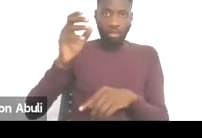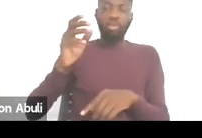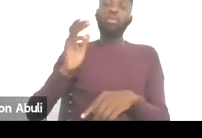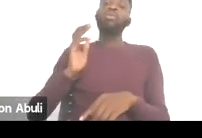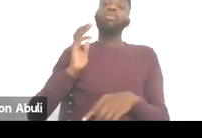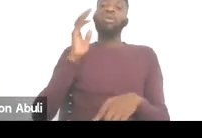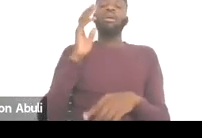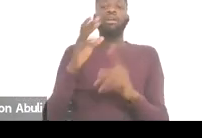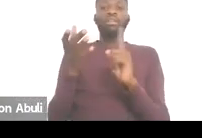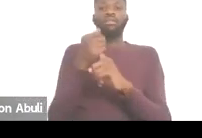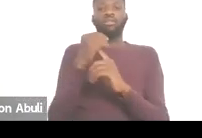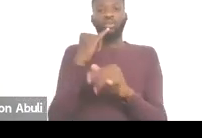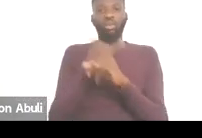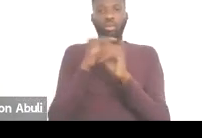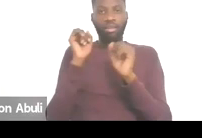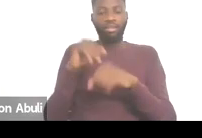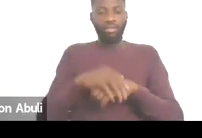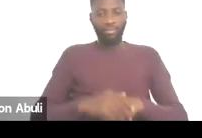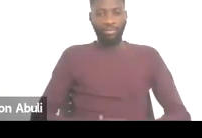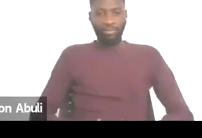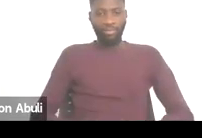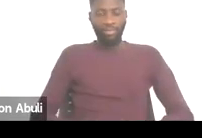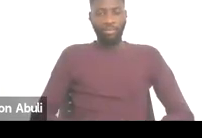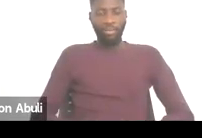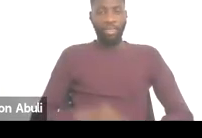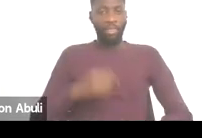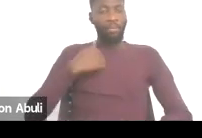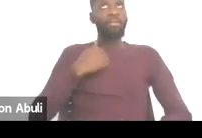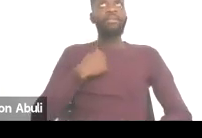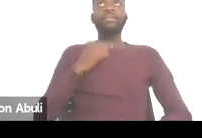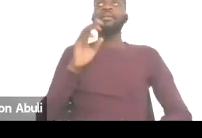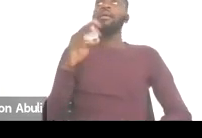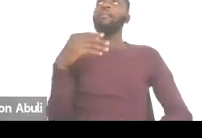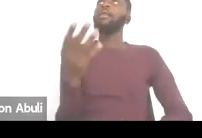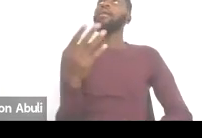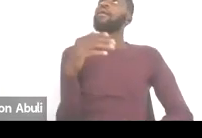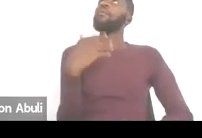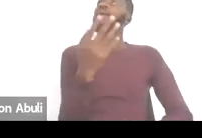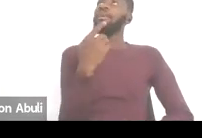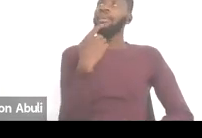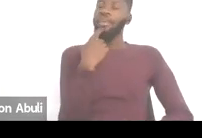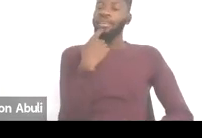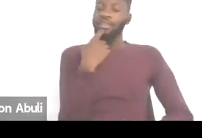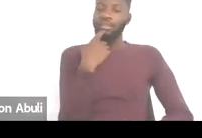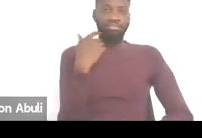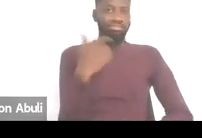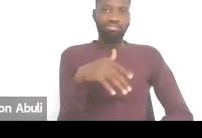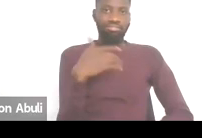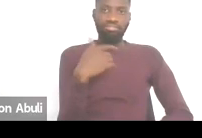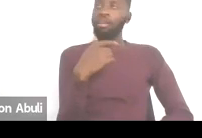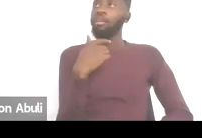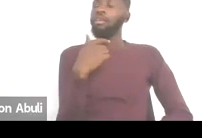to landing your ideal job. It took me, wow, it took